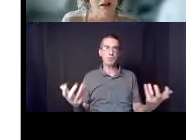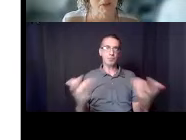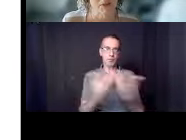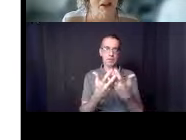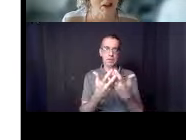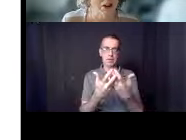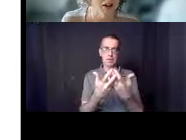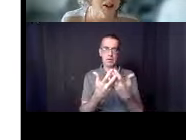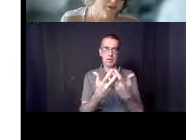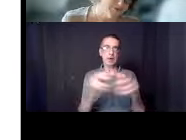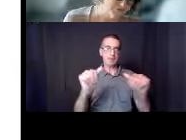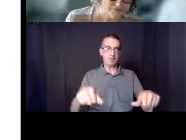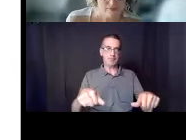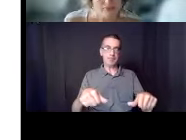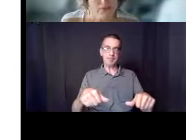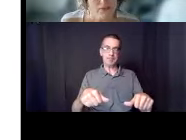this together. And